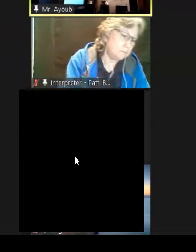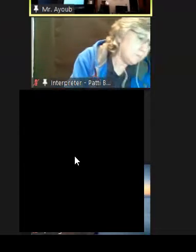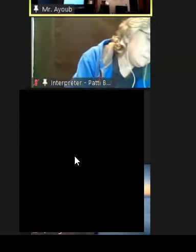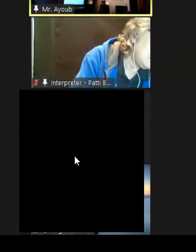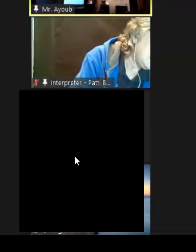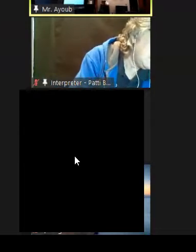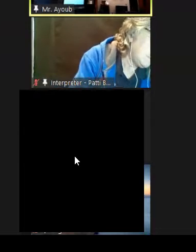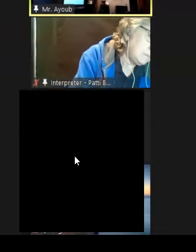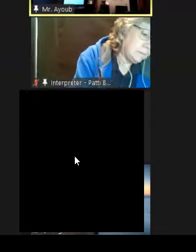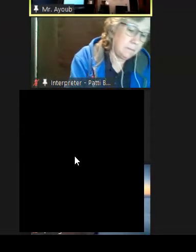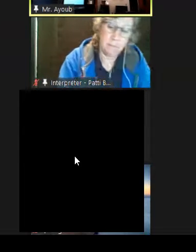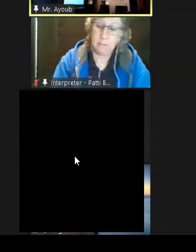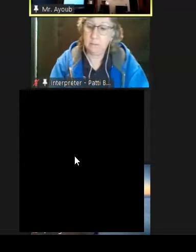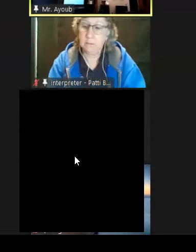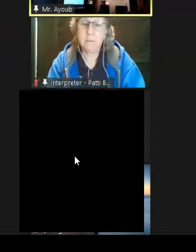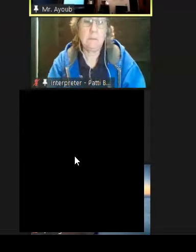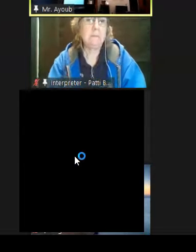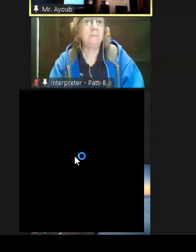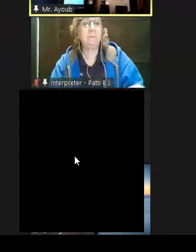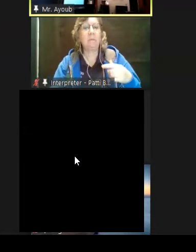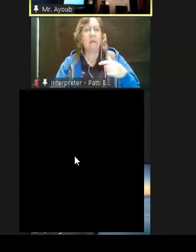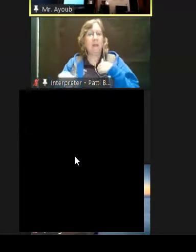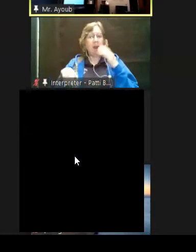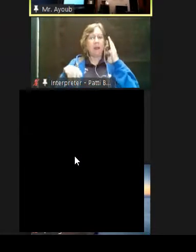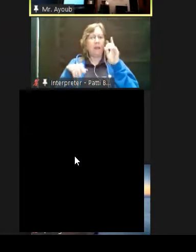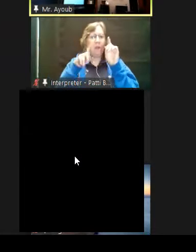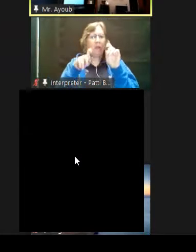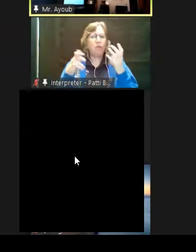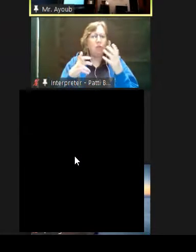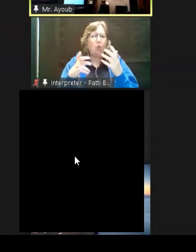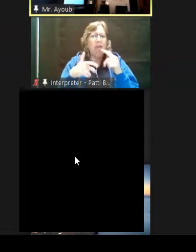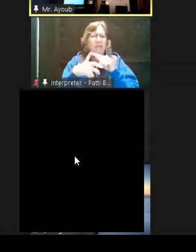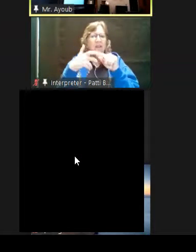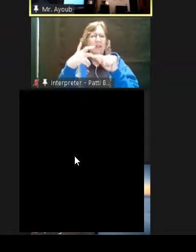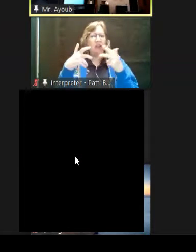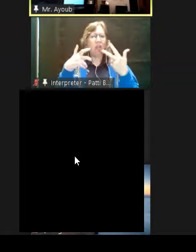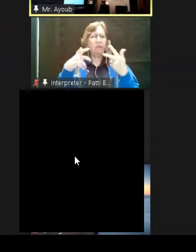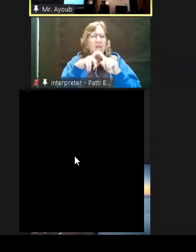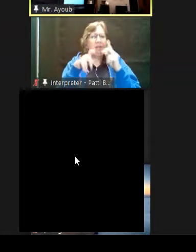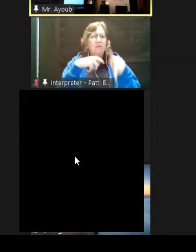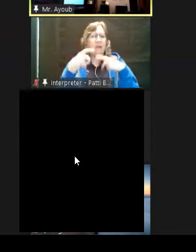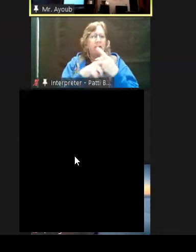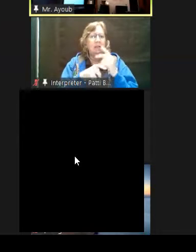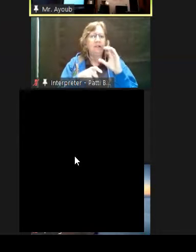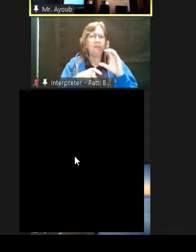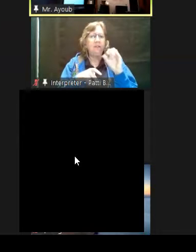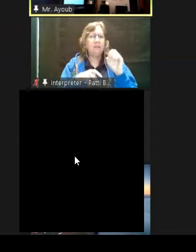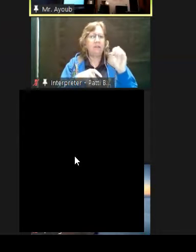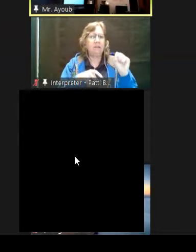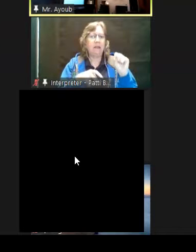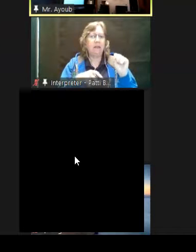I will ask you what's the 3 different kinds. And then in your own words, explain to